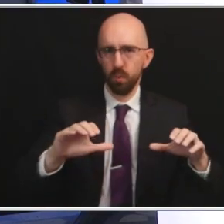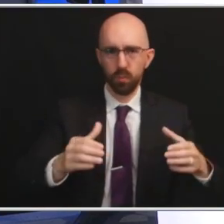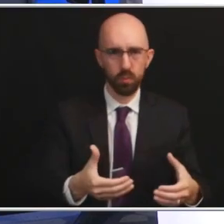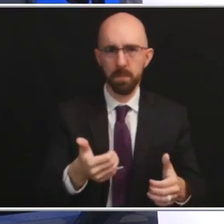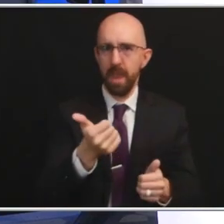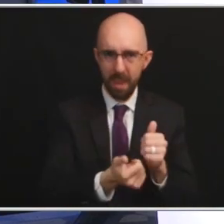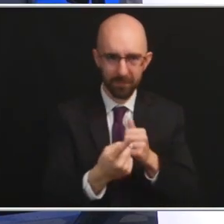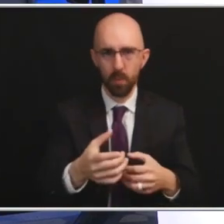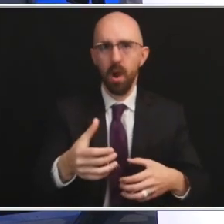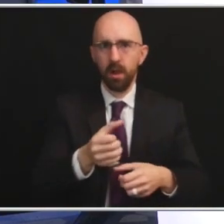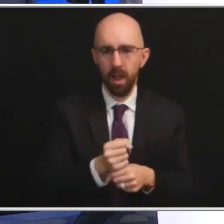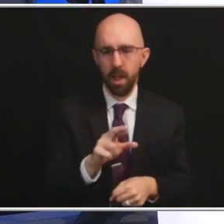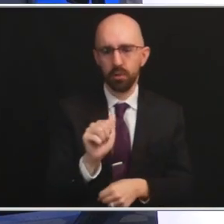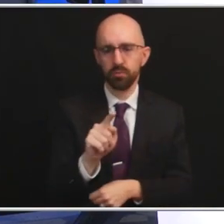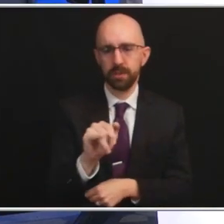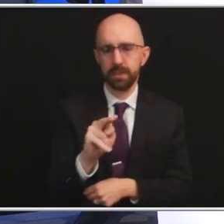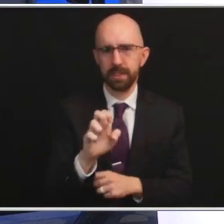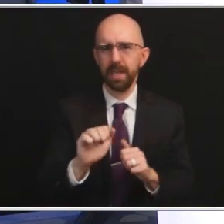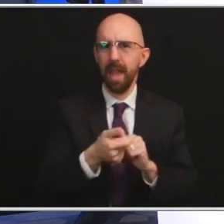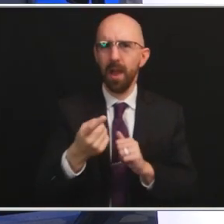creatine. So how do you know it was working?